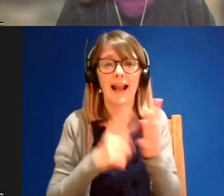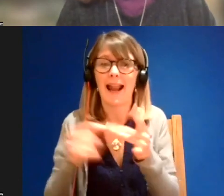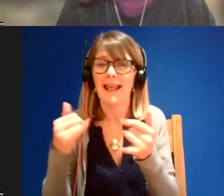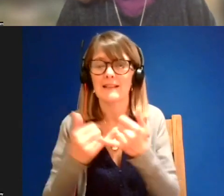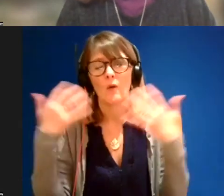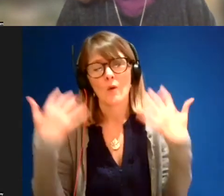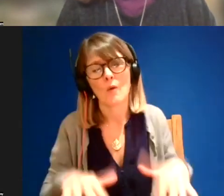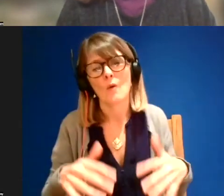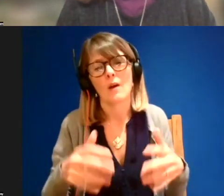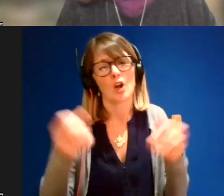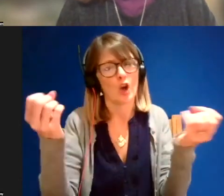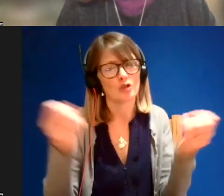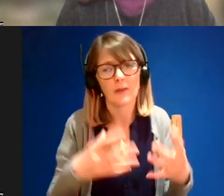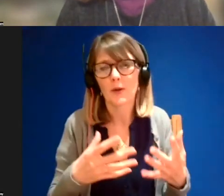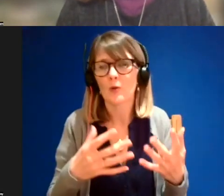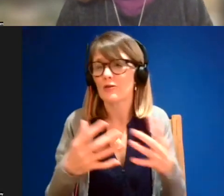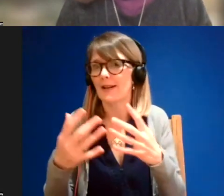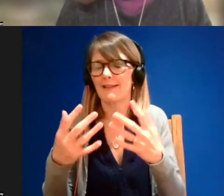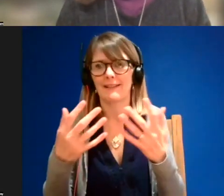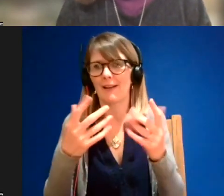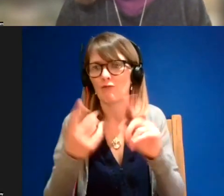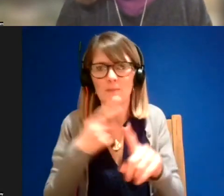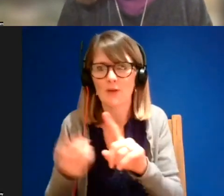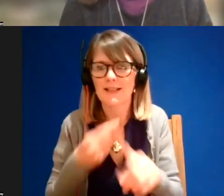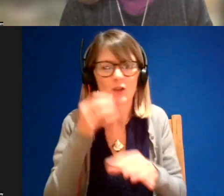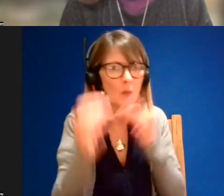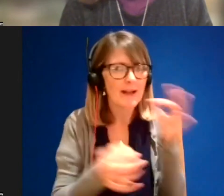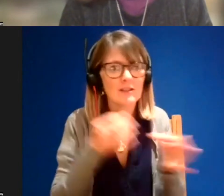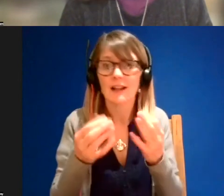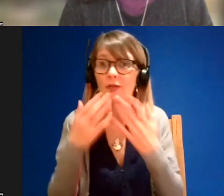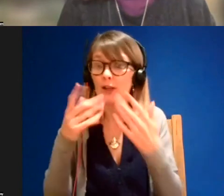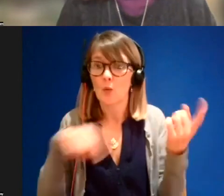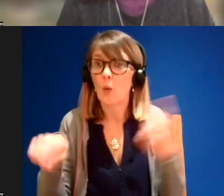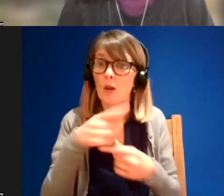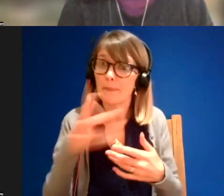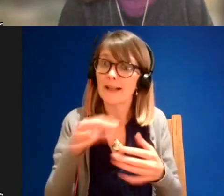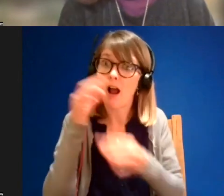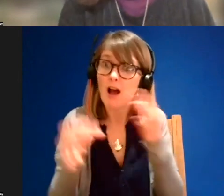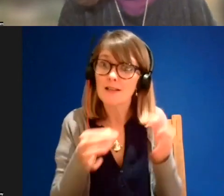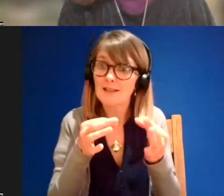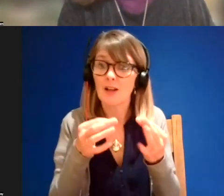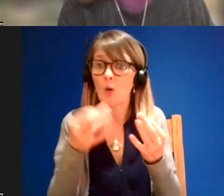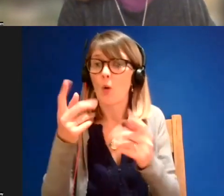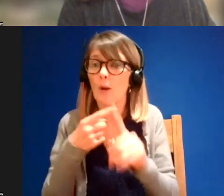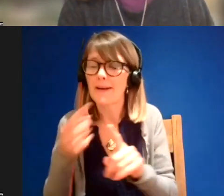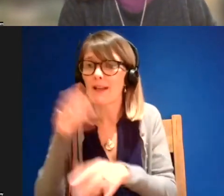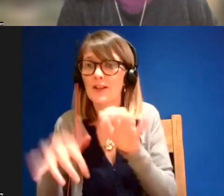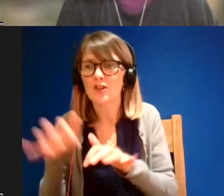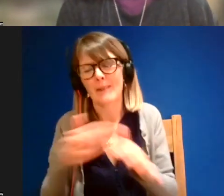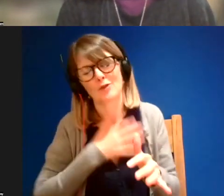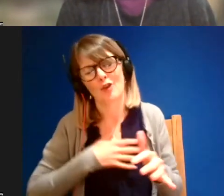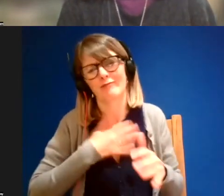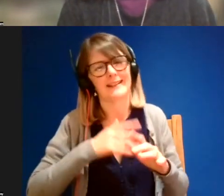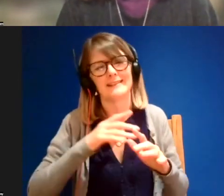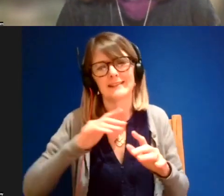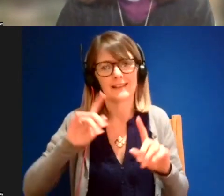responding so well to all those questions. Thank you to everyone who asked questions and made comments in the chat, and sorry for those that we didn't have time to get